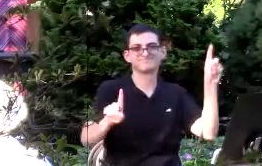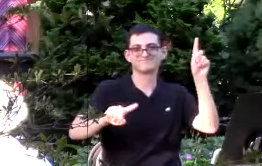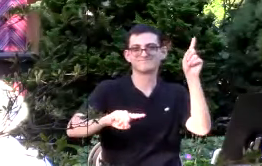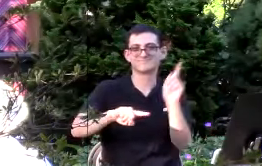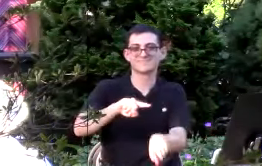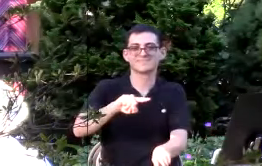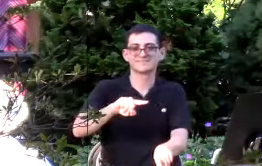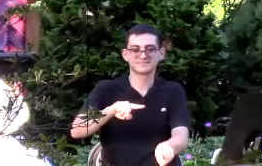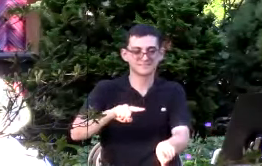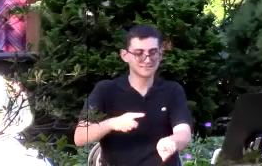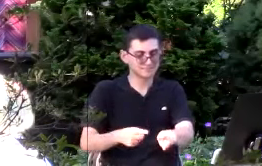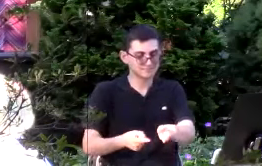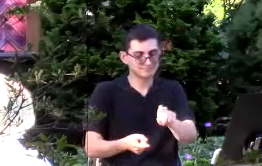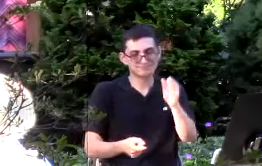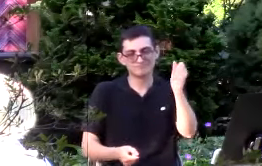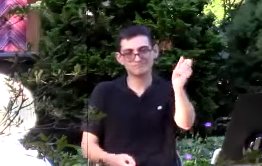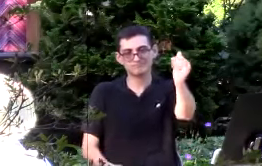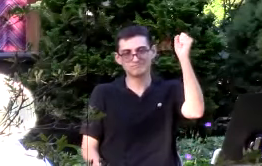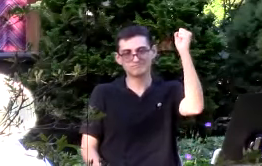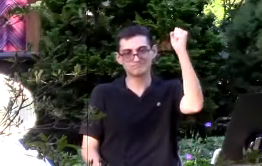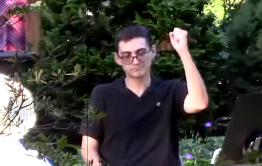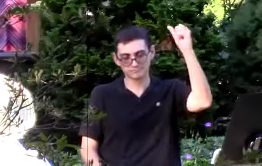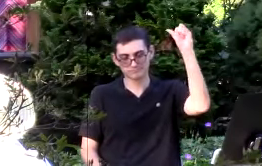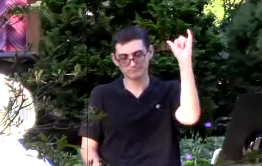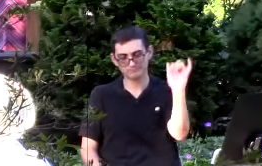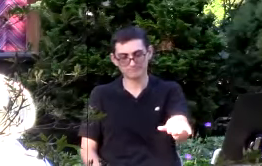damiran be'alma v'yimeru